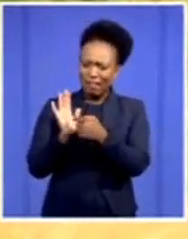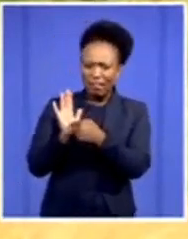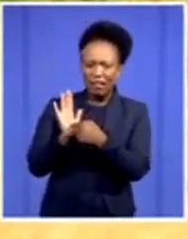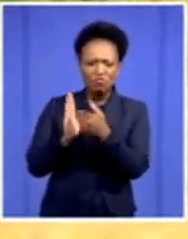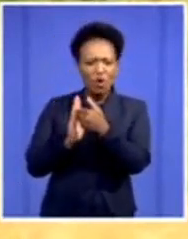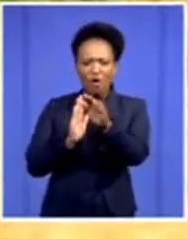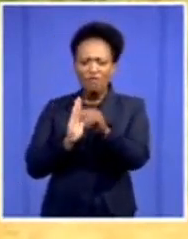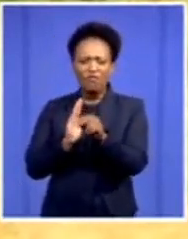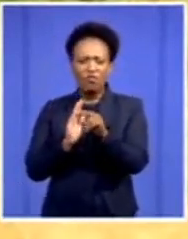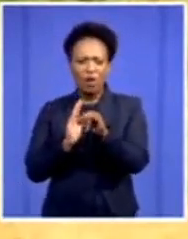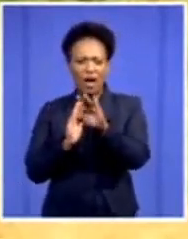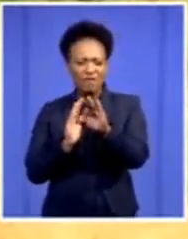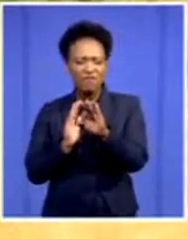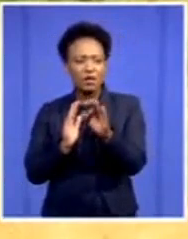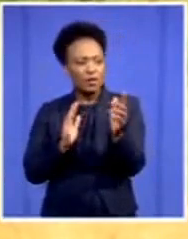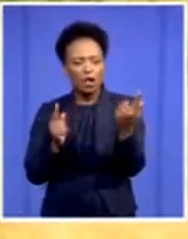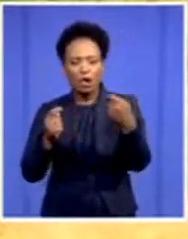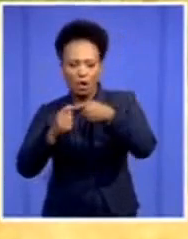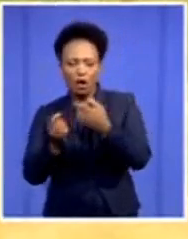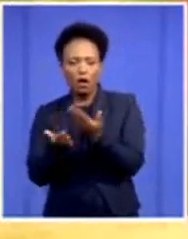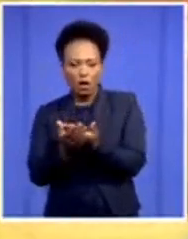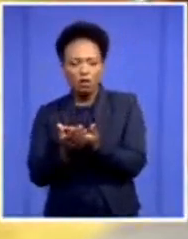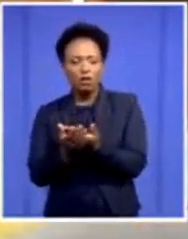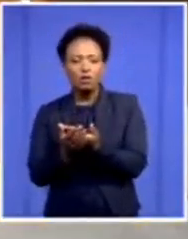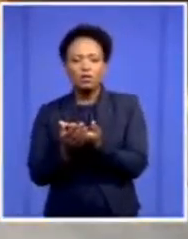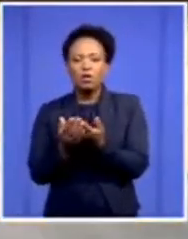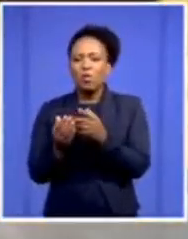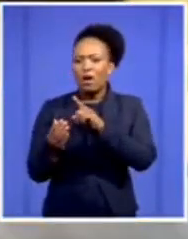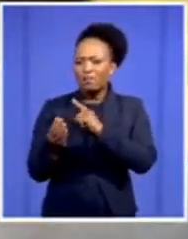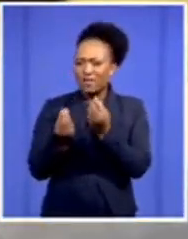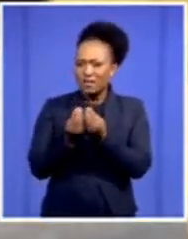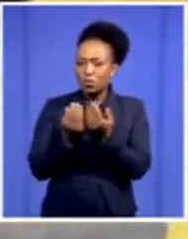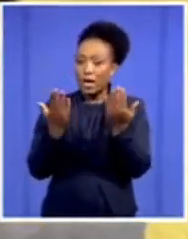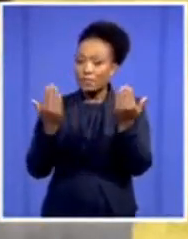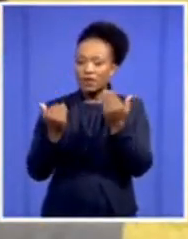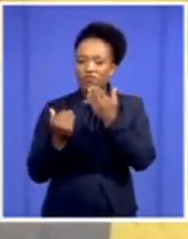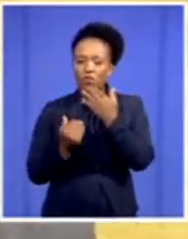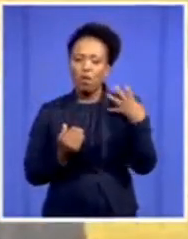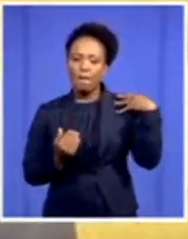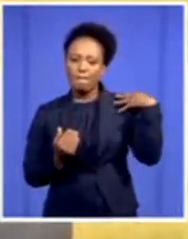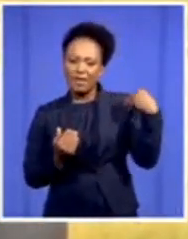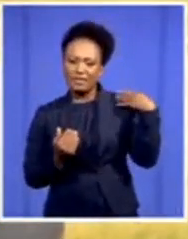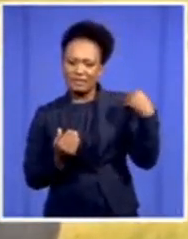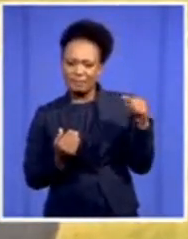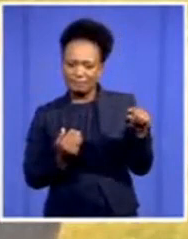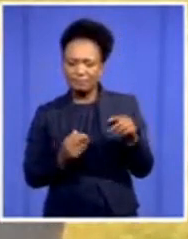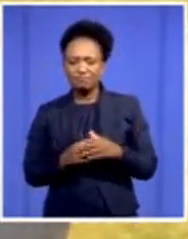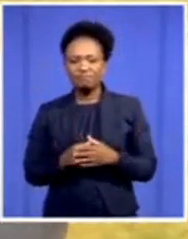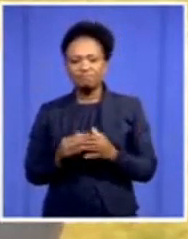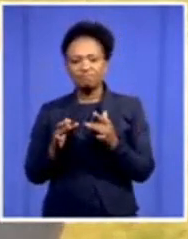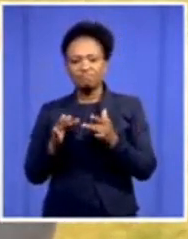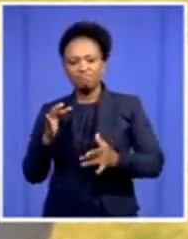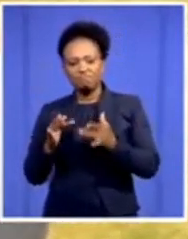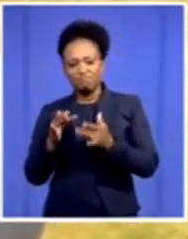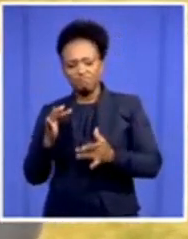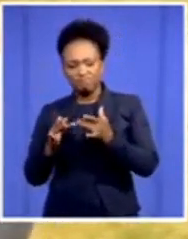that. So those are some of the things that we're expecting from the minister. Talking about power supply, Limpopo is known to have